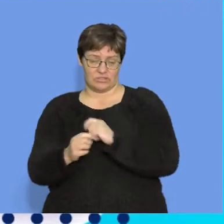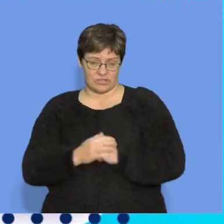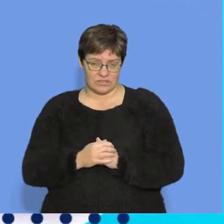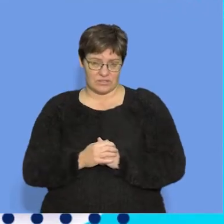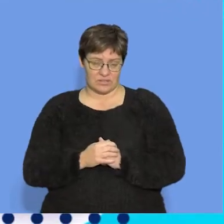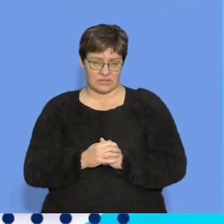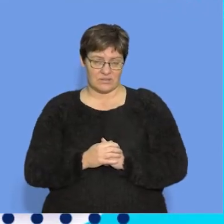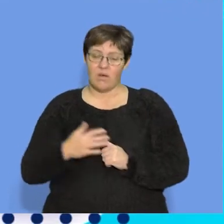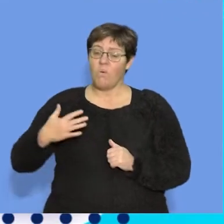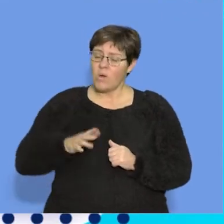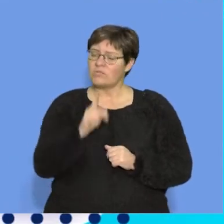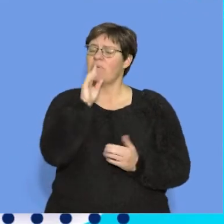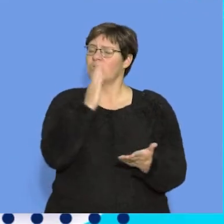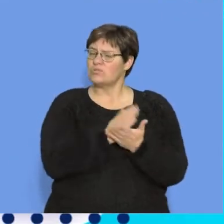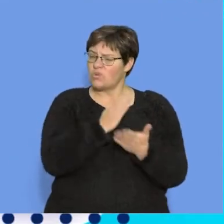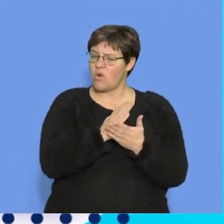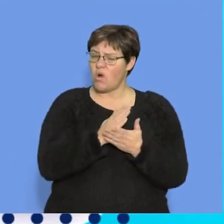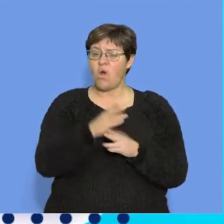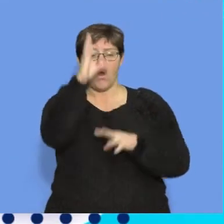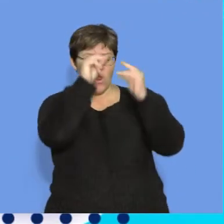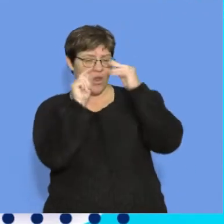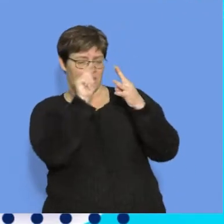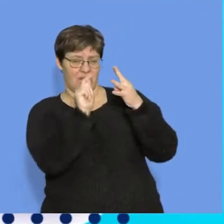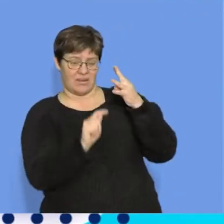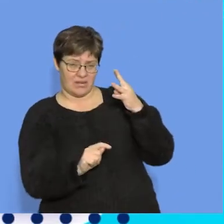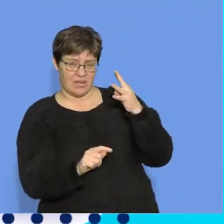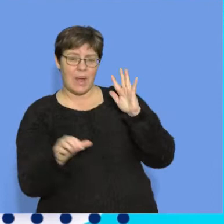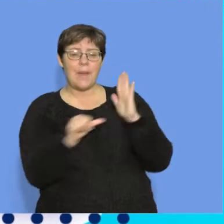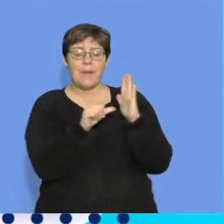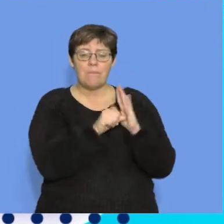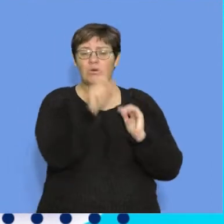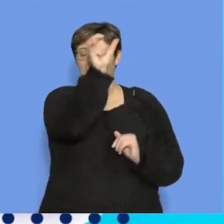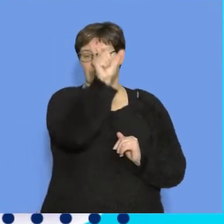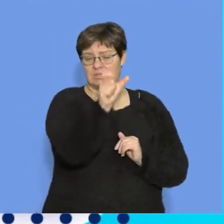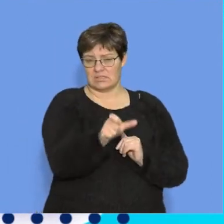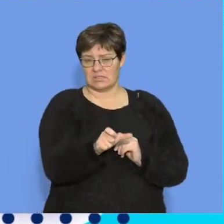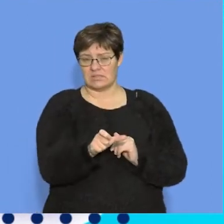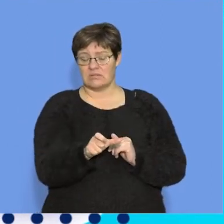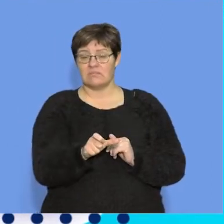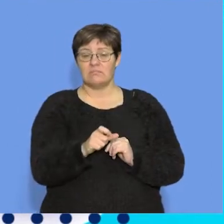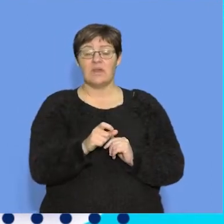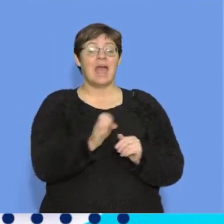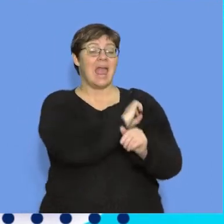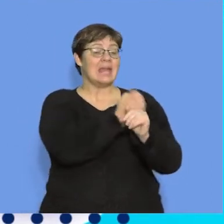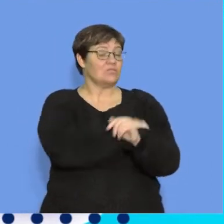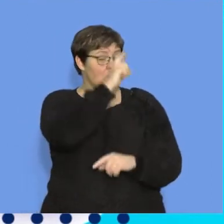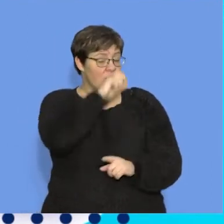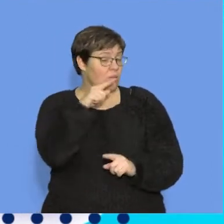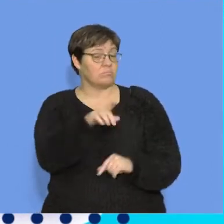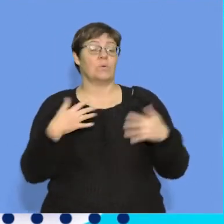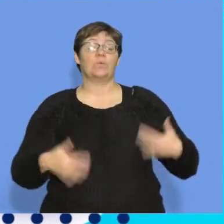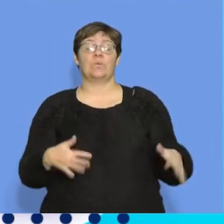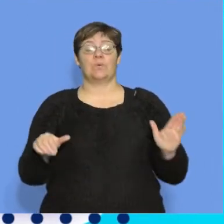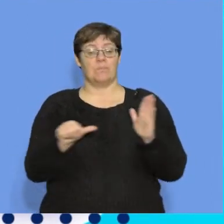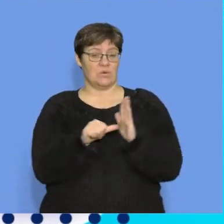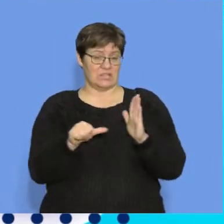I want you to make sure you learn those definitions, the key words that we've gone over, and the energy profile is really important. So make